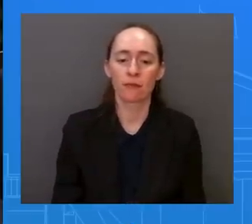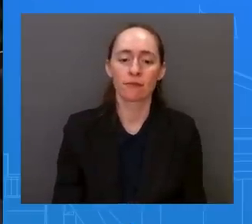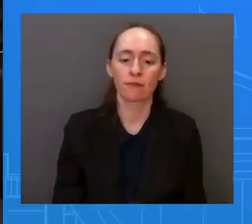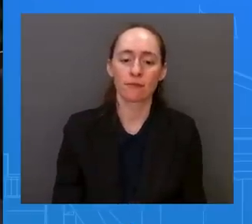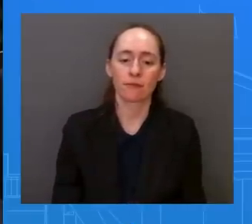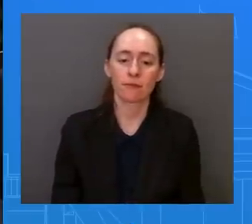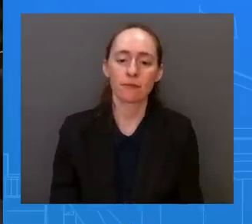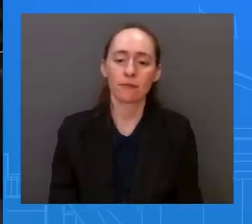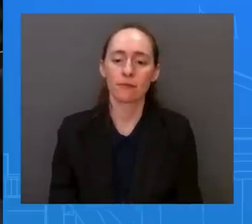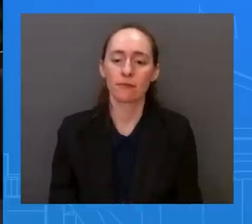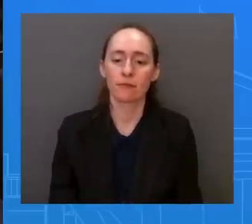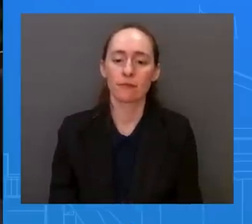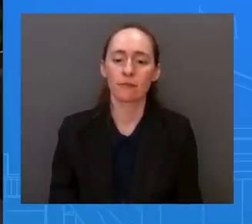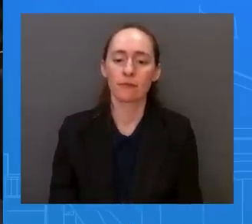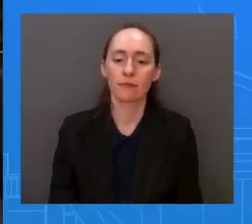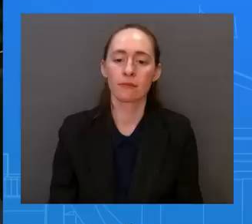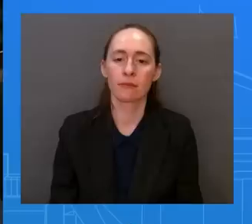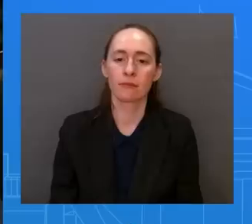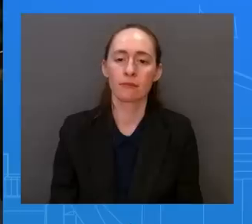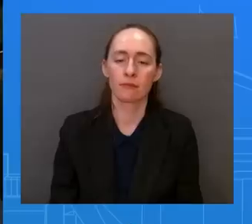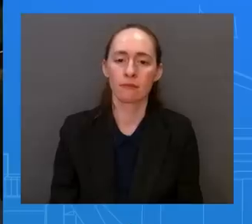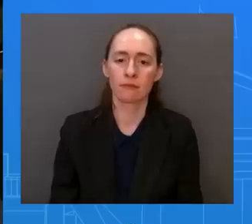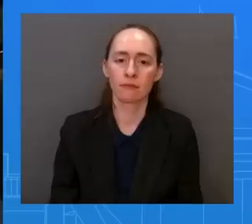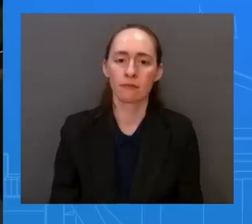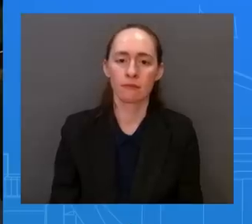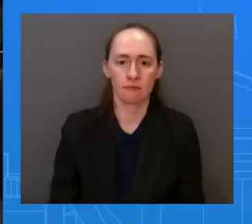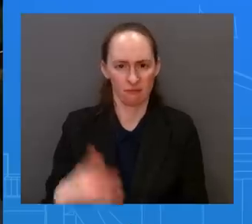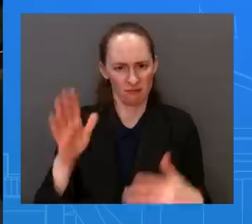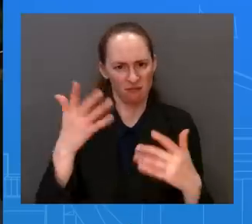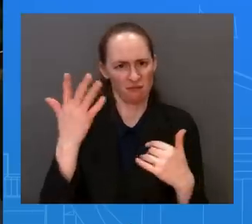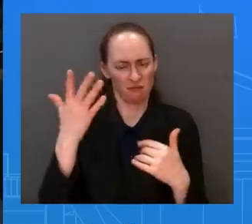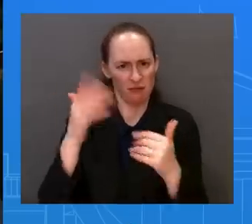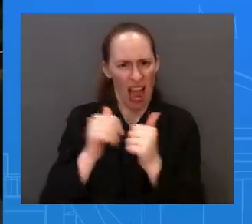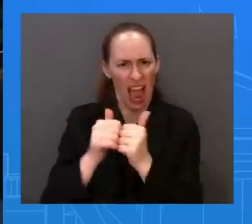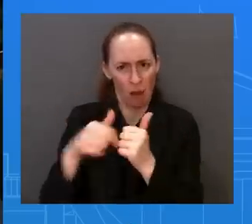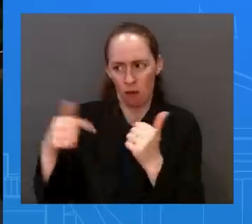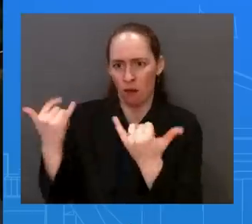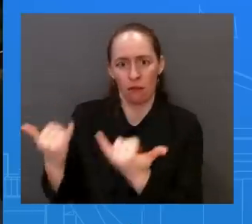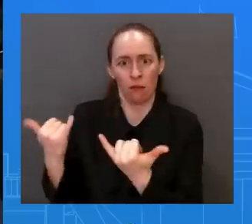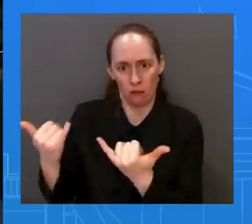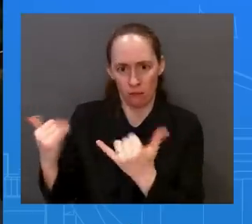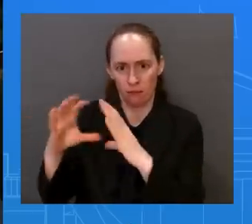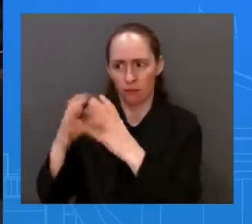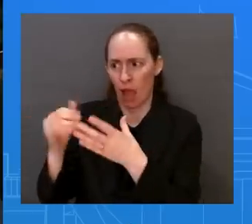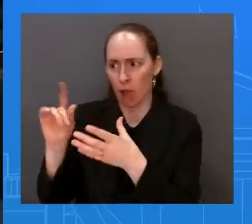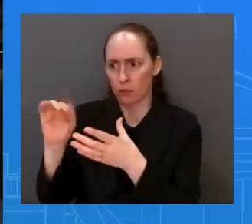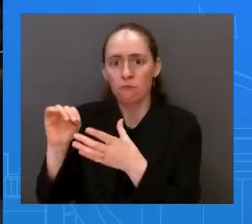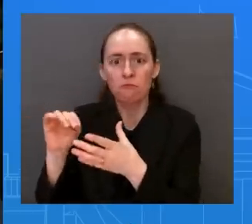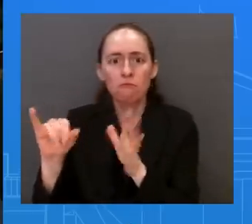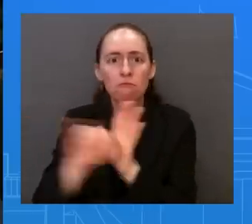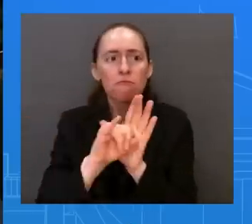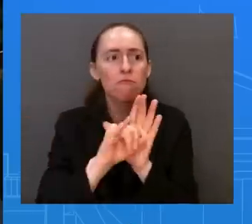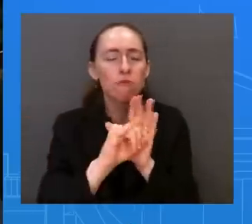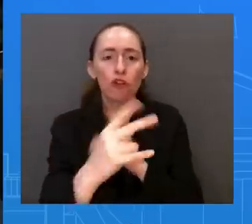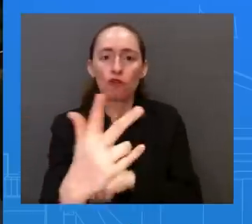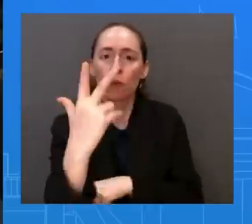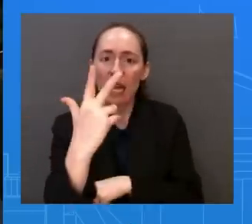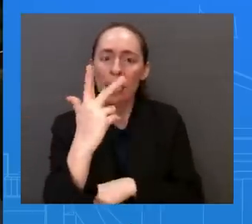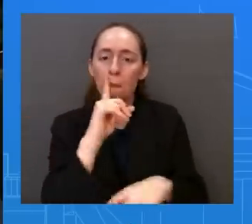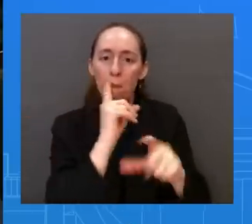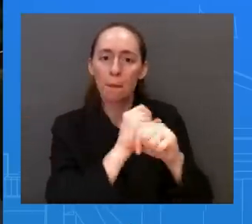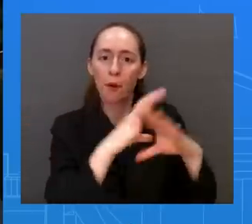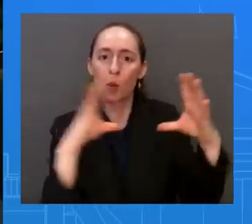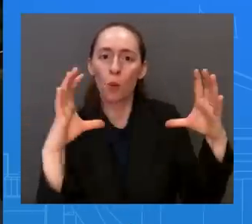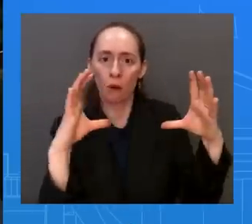three previous balloons that flew over the U.S. under the previous administration, but Trump officials didn't know it was